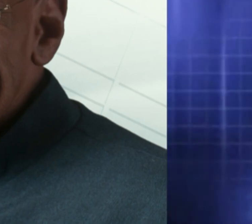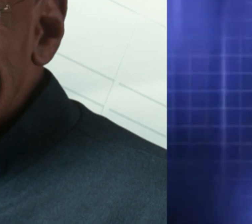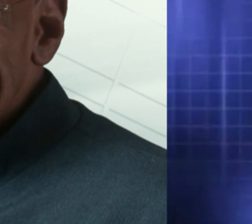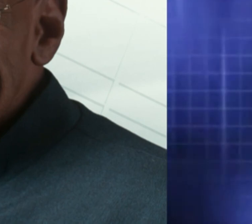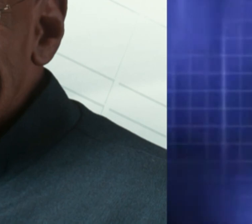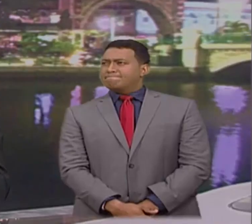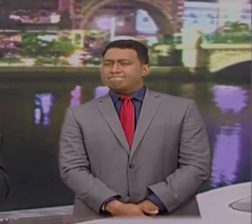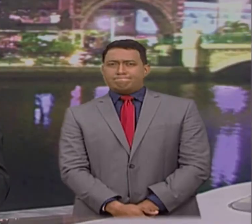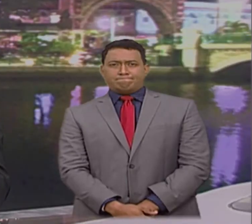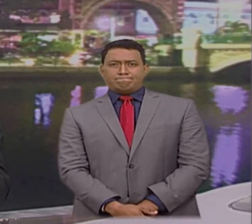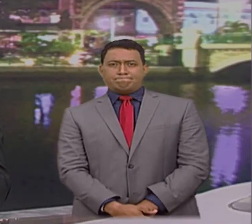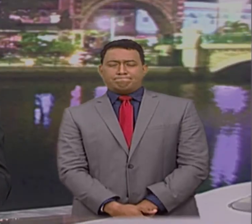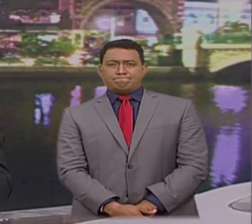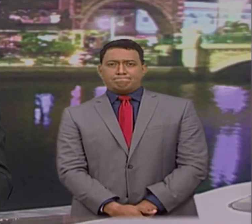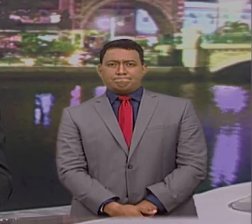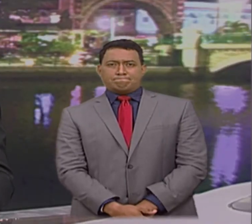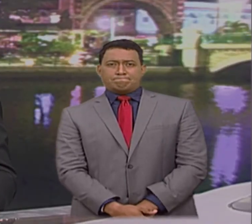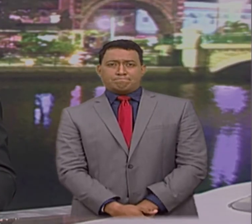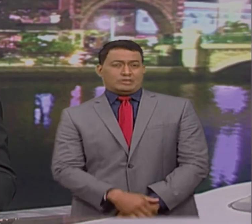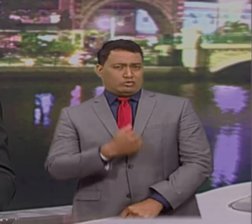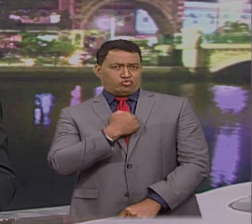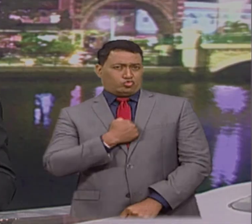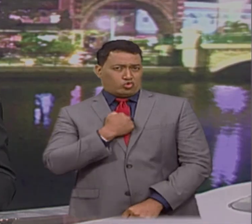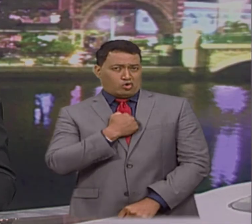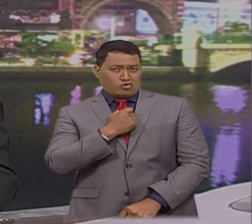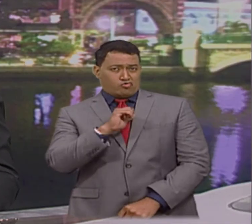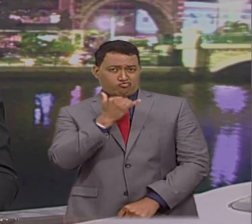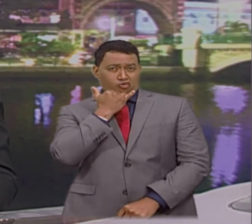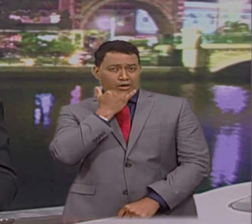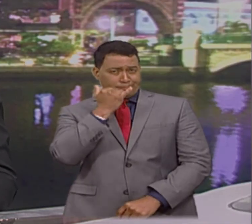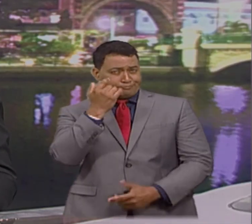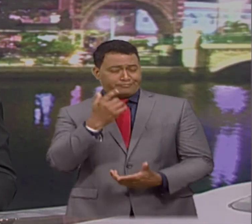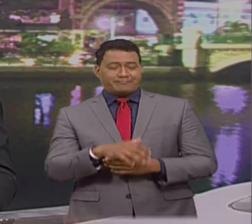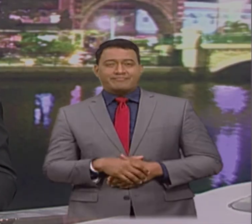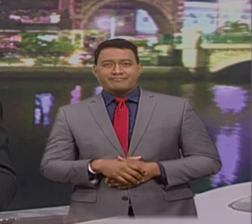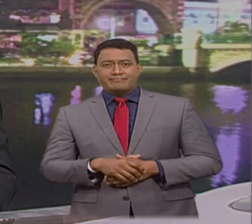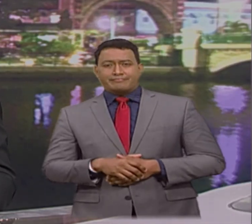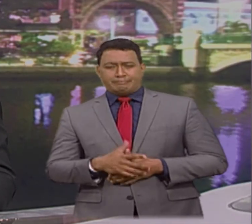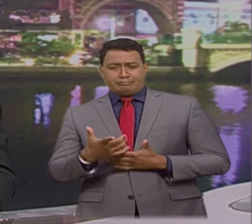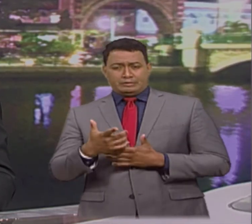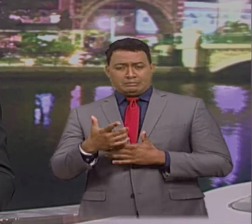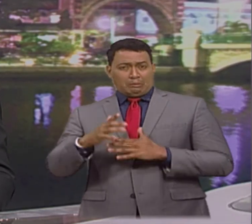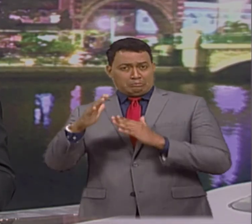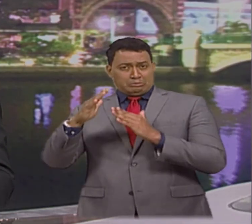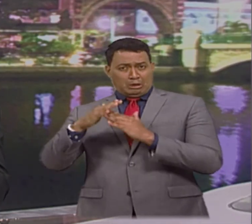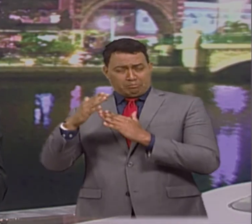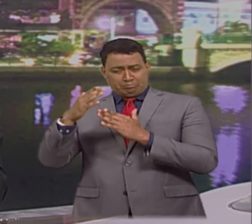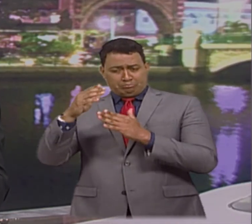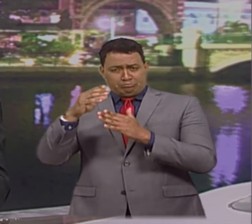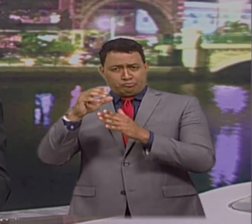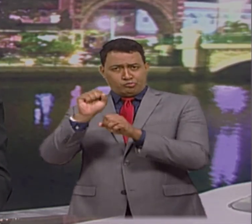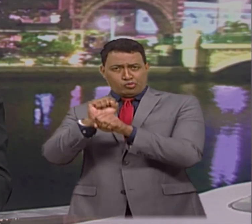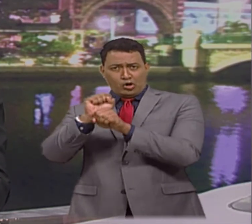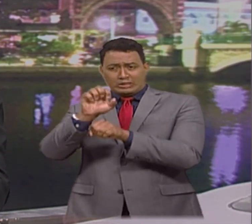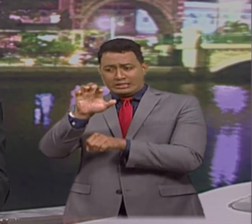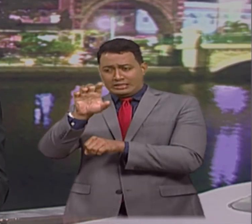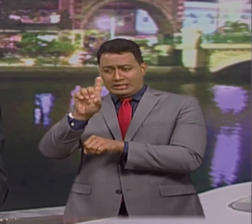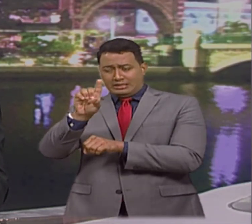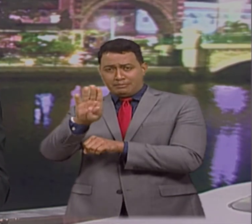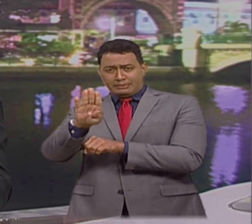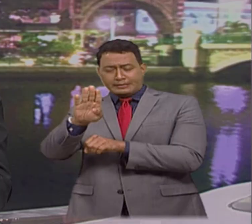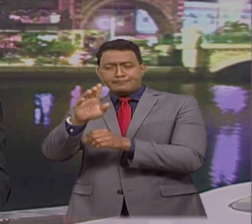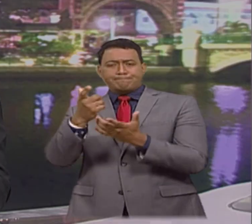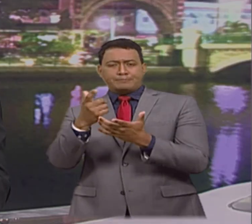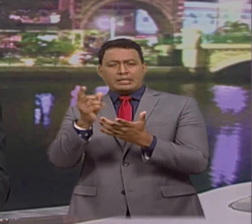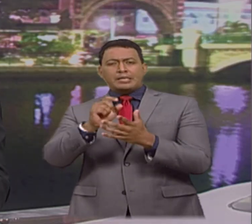of provisions. We apologize for that audio. A senior official with the Caribbean Development Bank has weighed in on calls